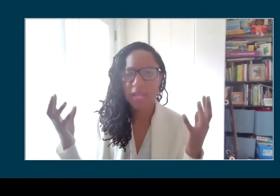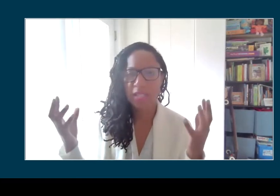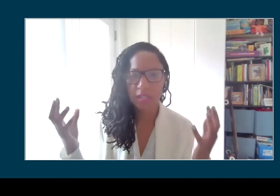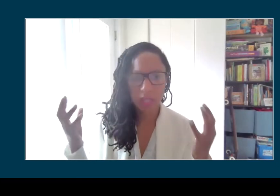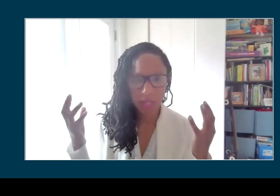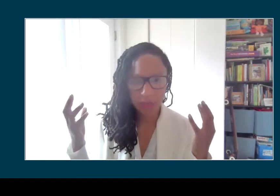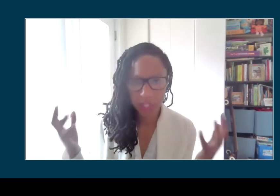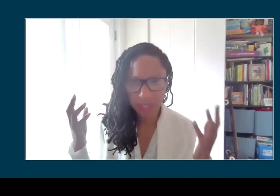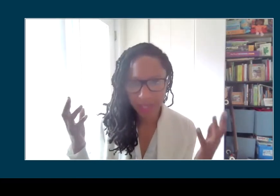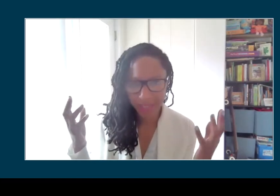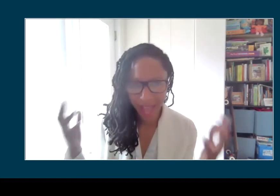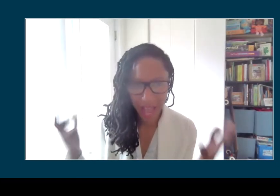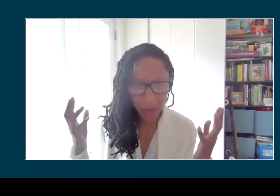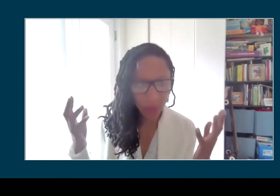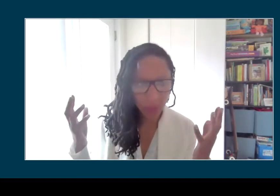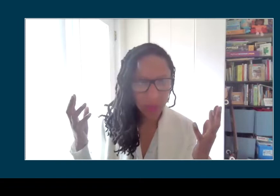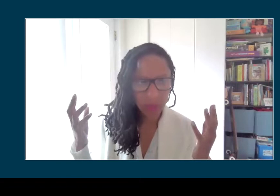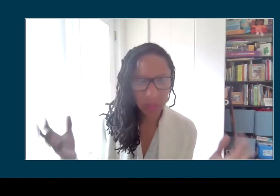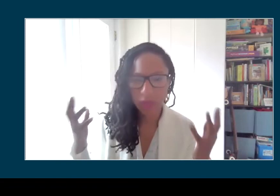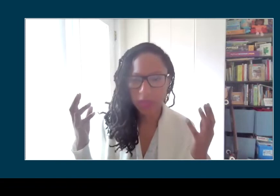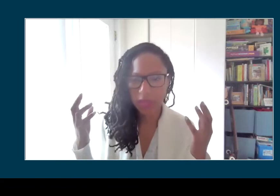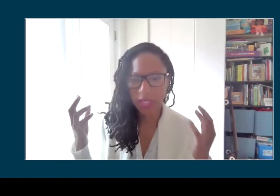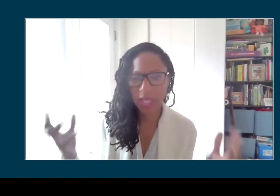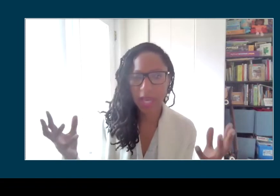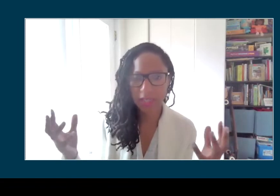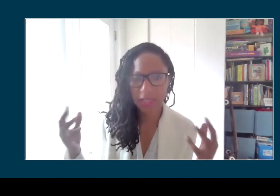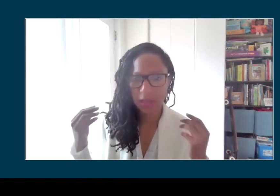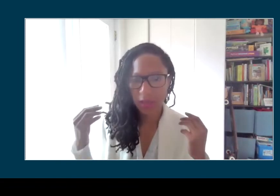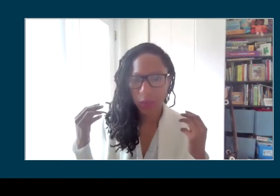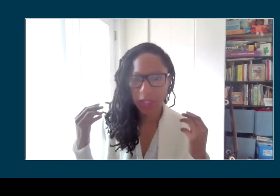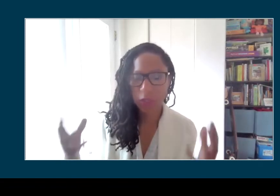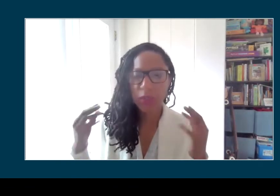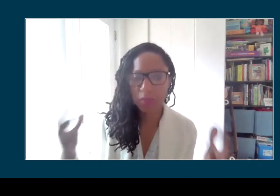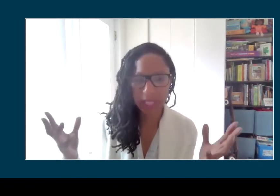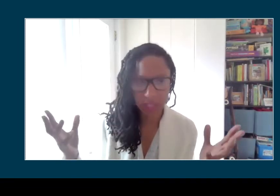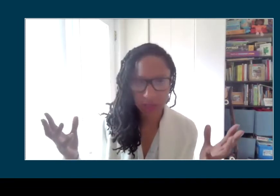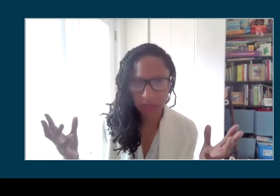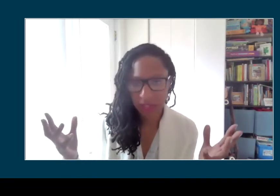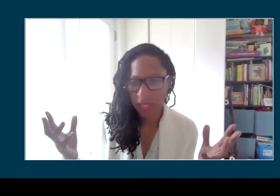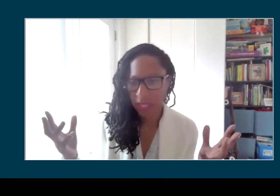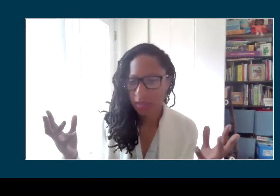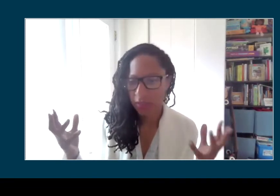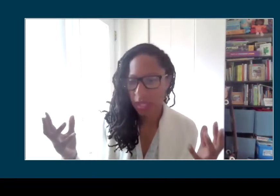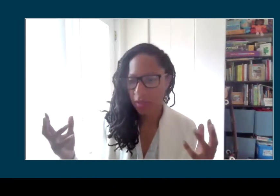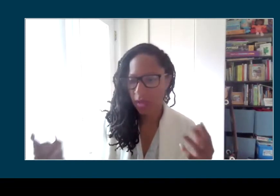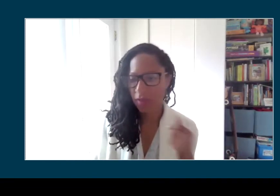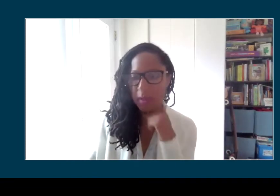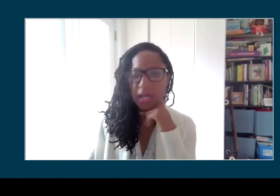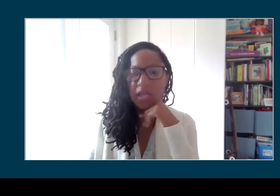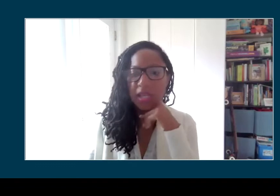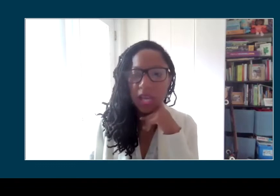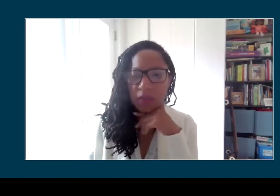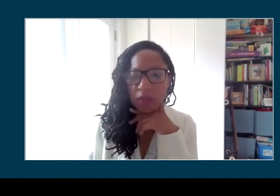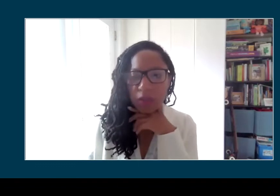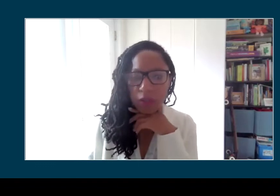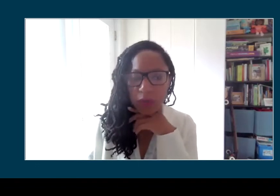are reminded of just how close and connected we could be. And so thank you